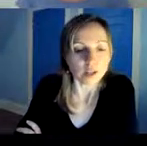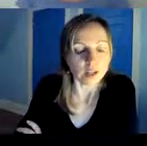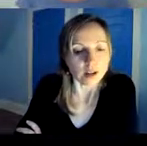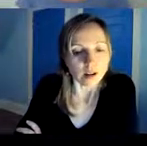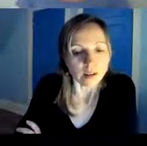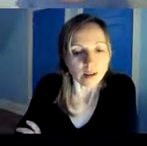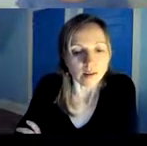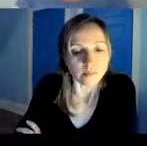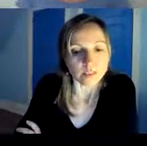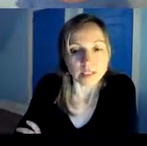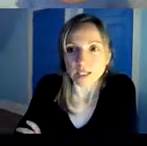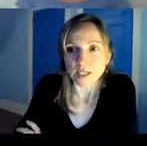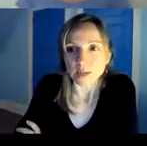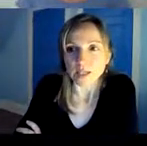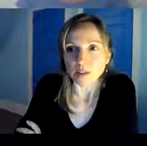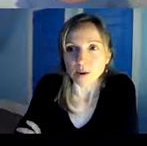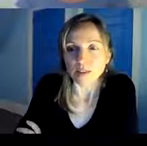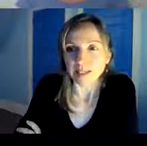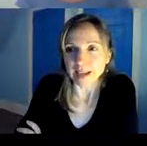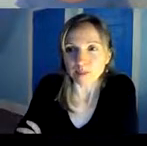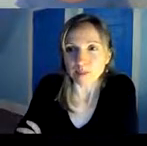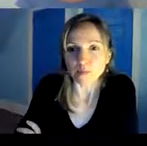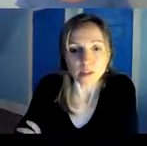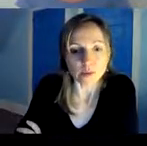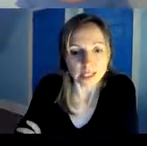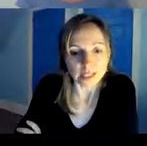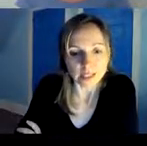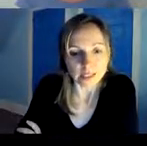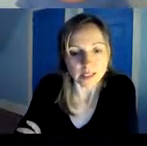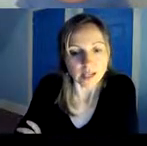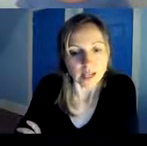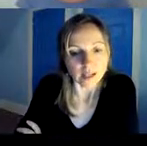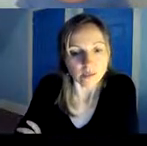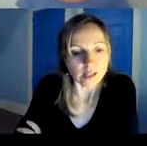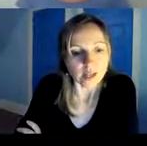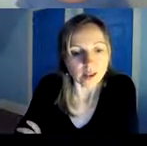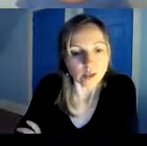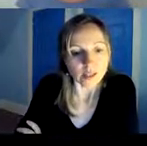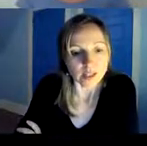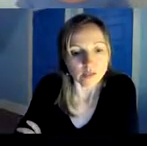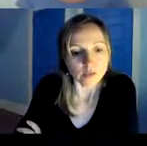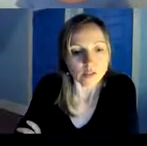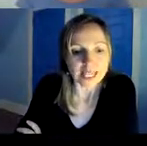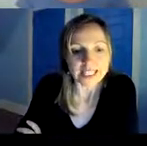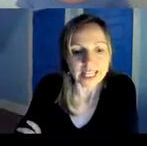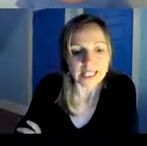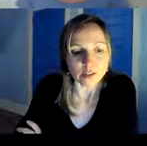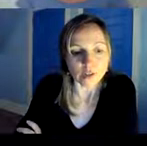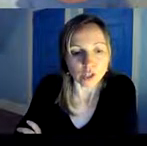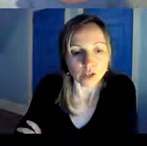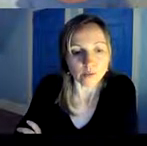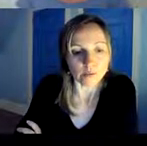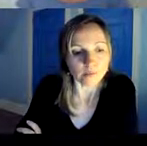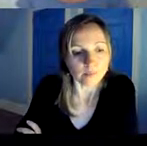years on studying that hypena moth in labs before they released it. And right now it's in a few different test sites